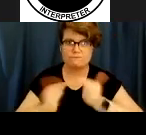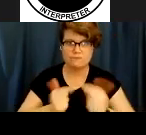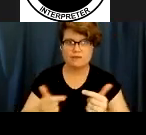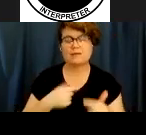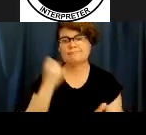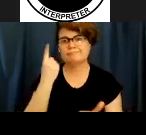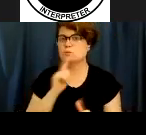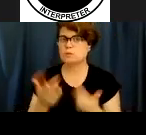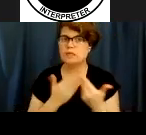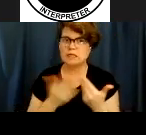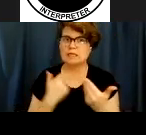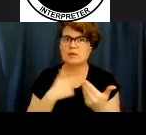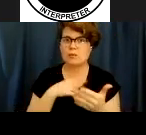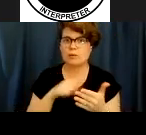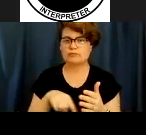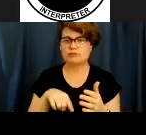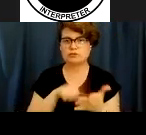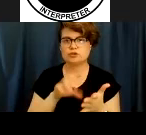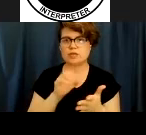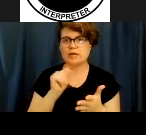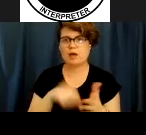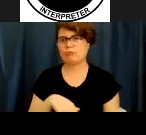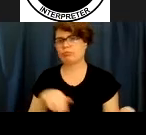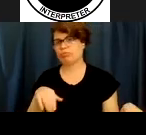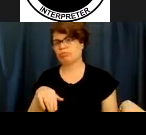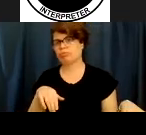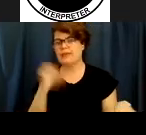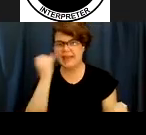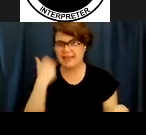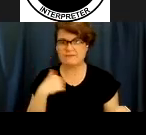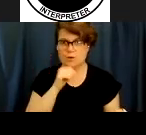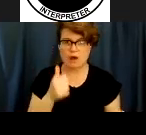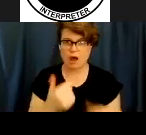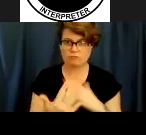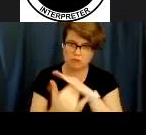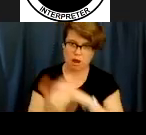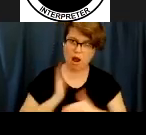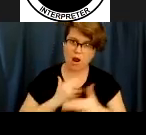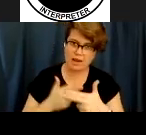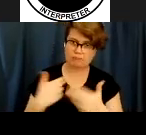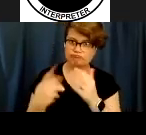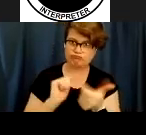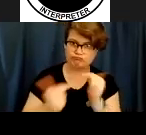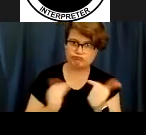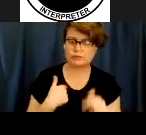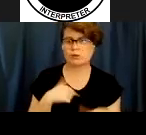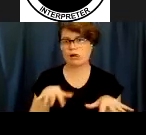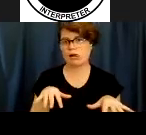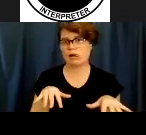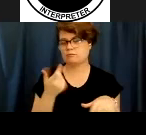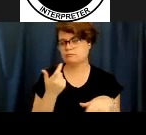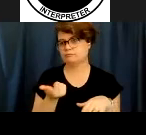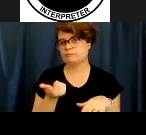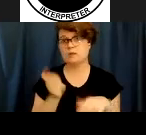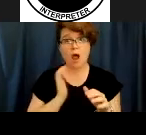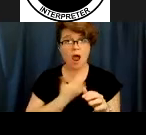kind of check out if there's not that interactivity there. You might notice, just on our end, we provided that